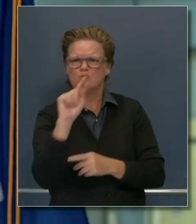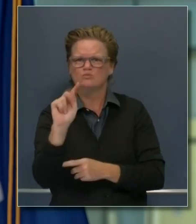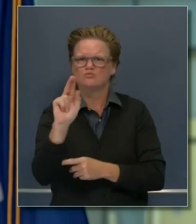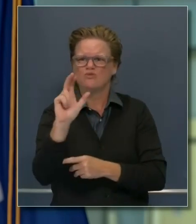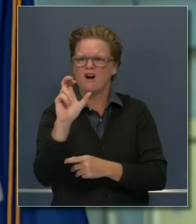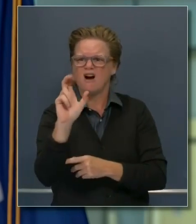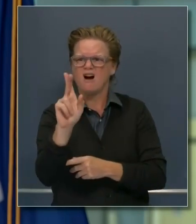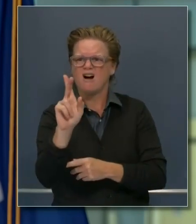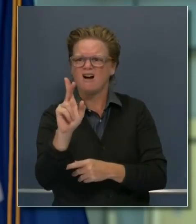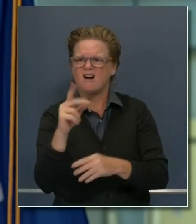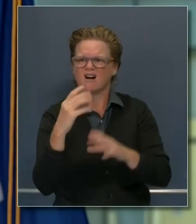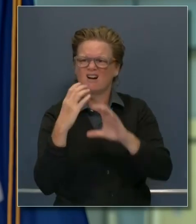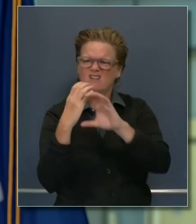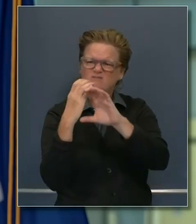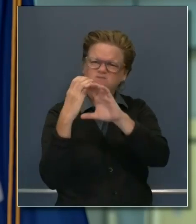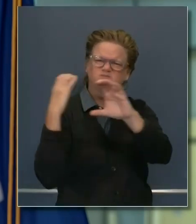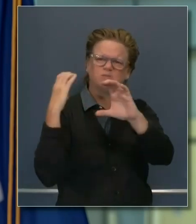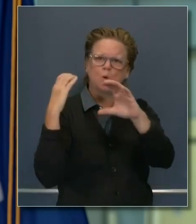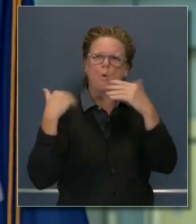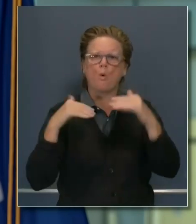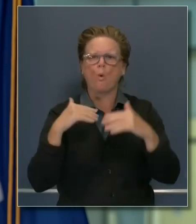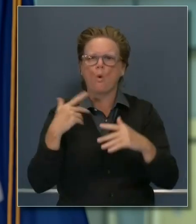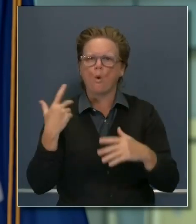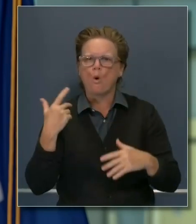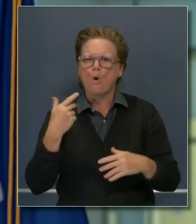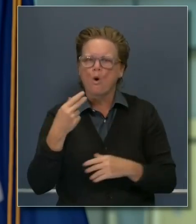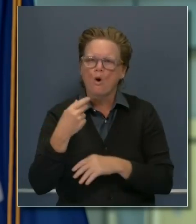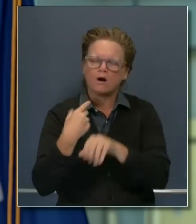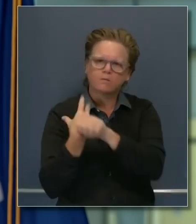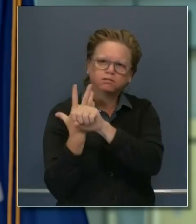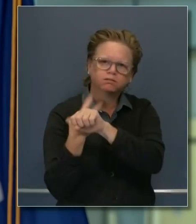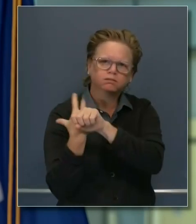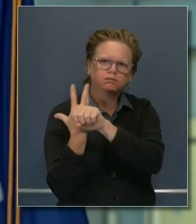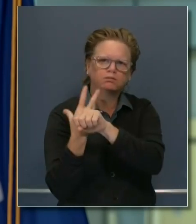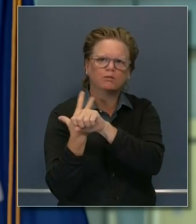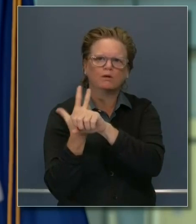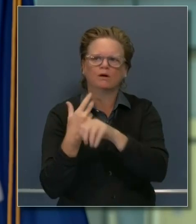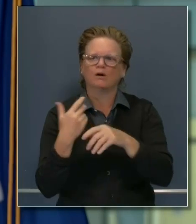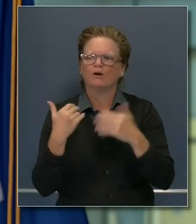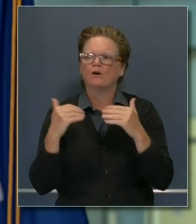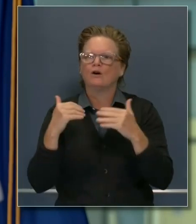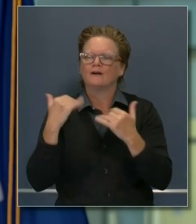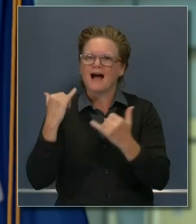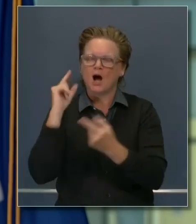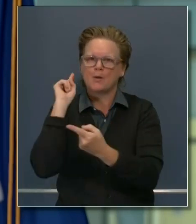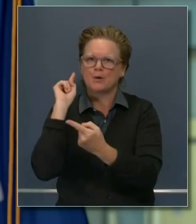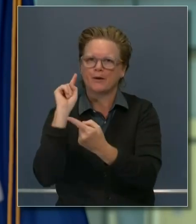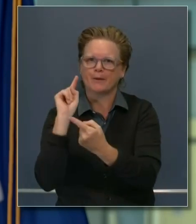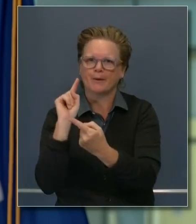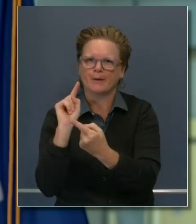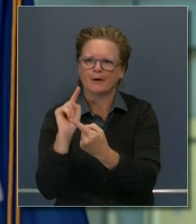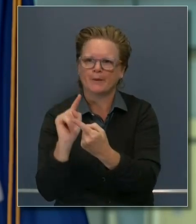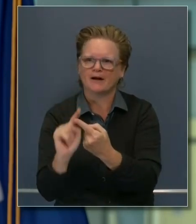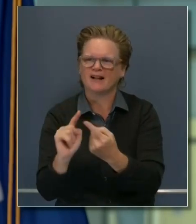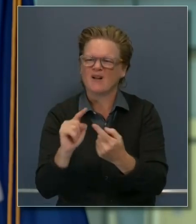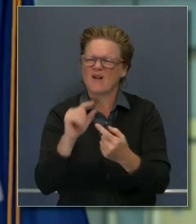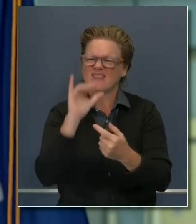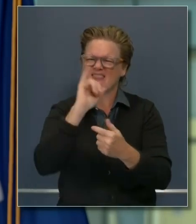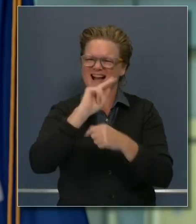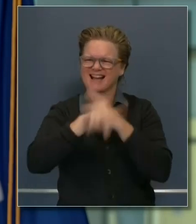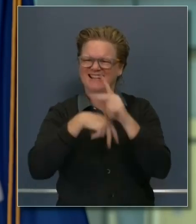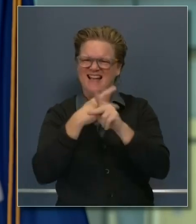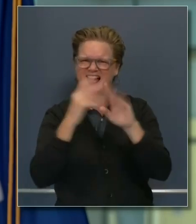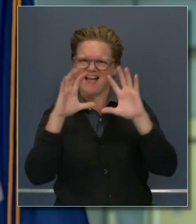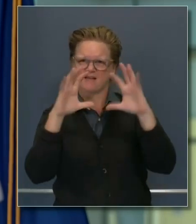disproportionate amount of greenhouse gas emissions emanating from a relatively small number of those vehicles. We think that was a